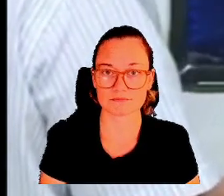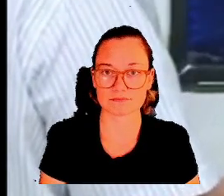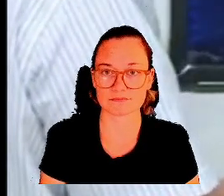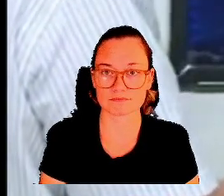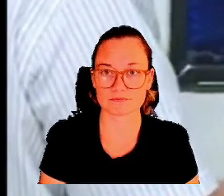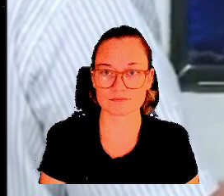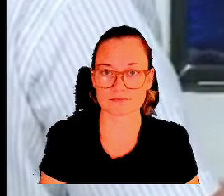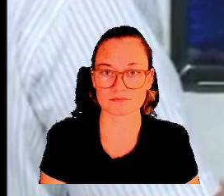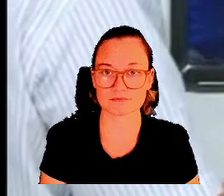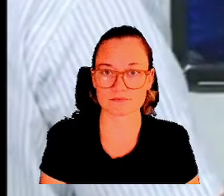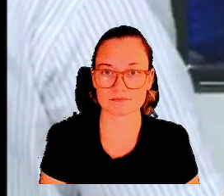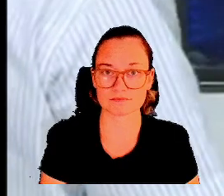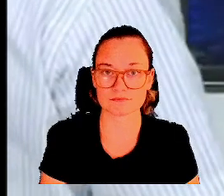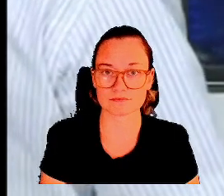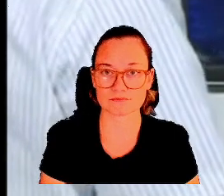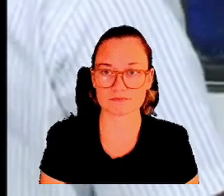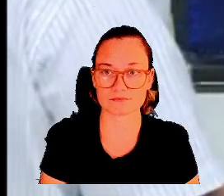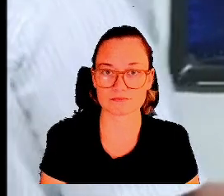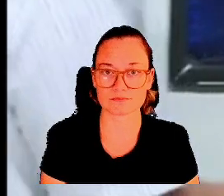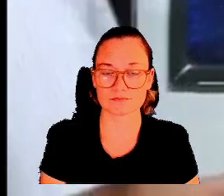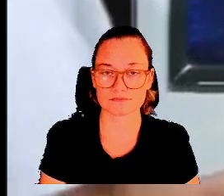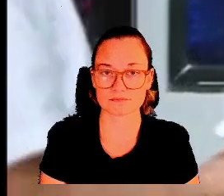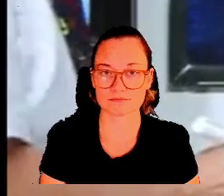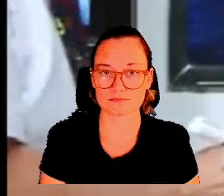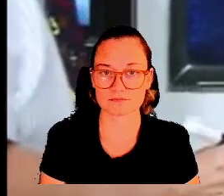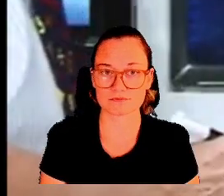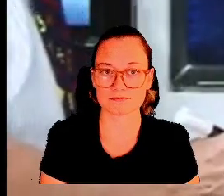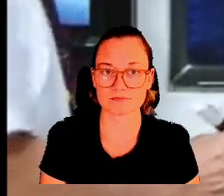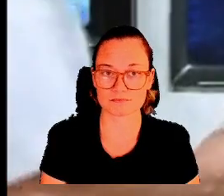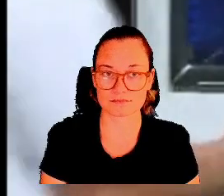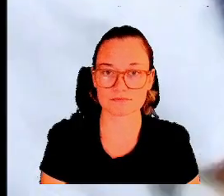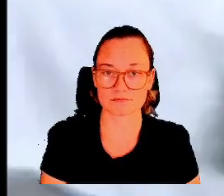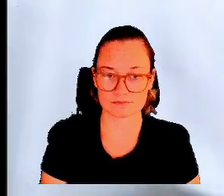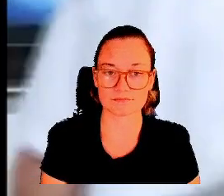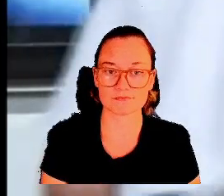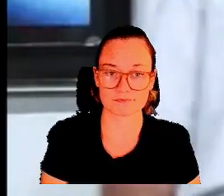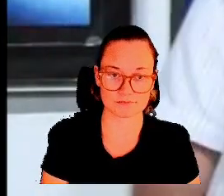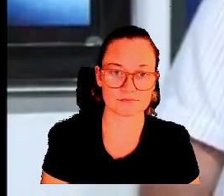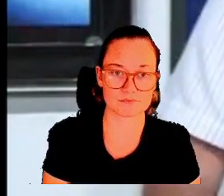I see a 14, a 15, and a 17, okay?